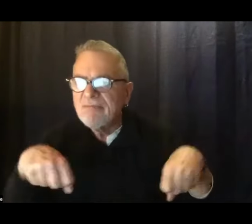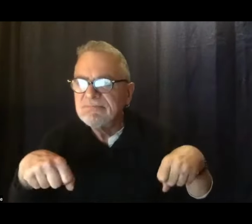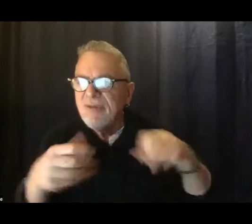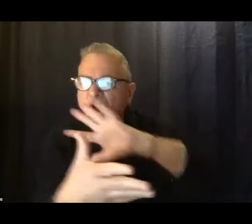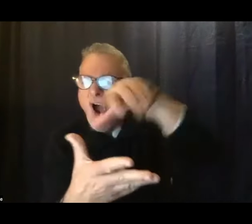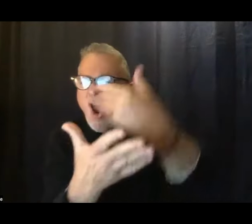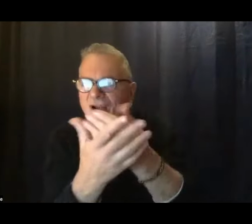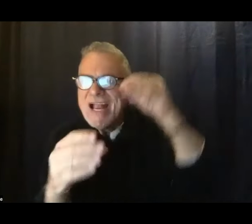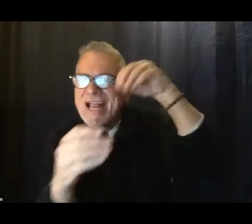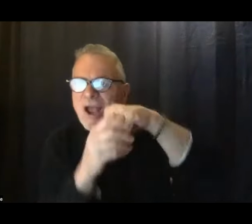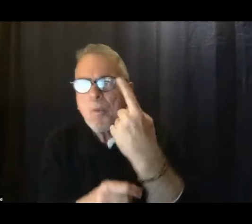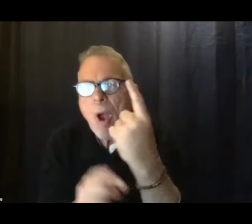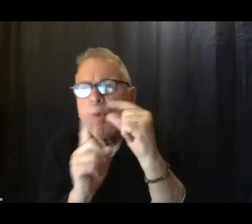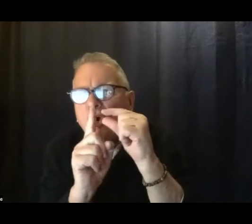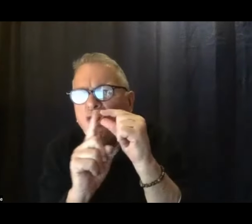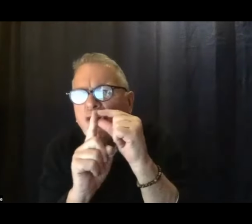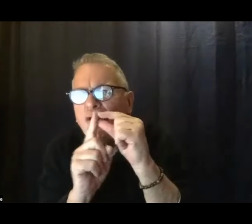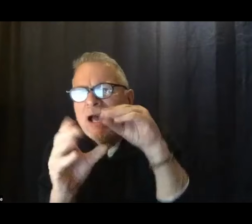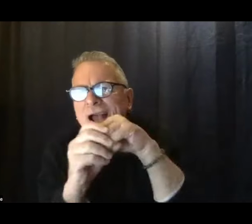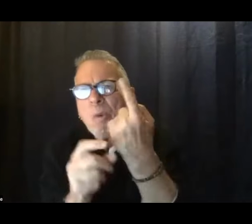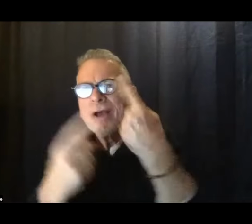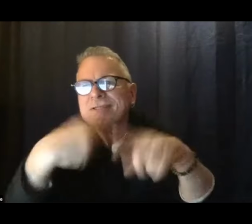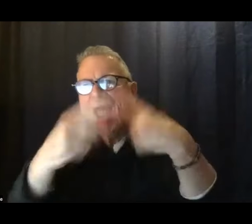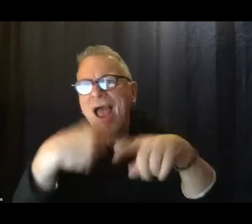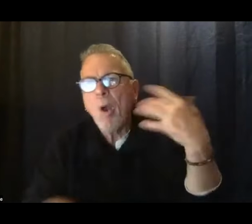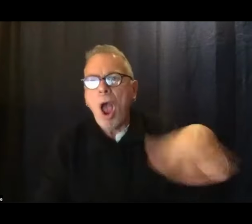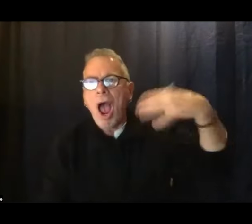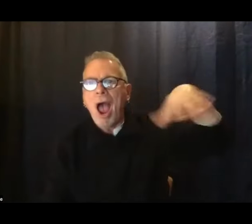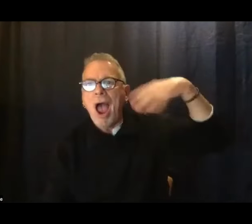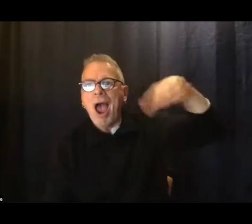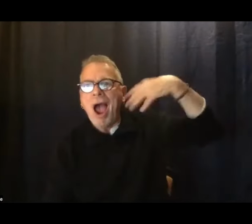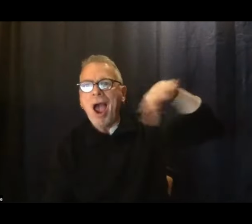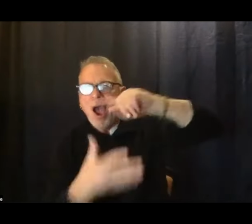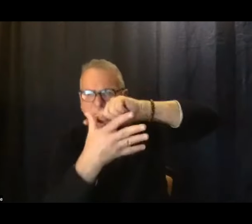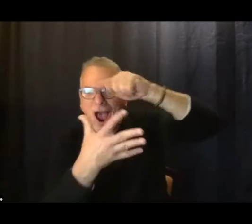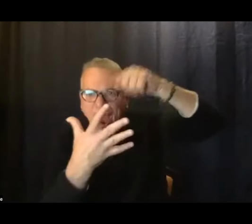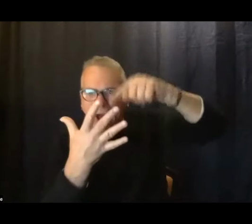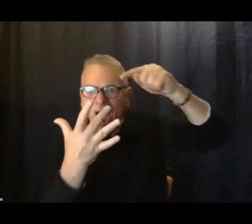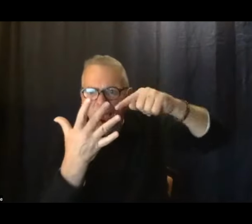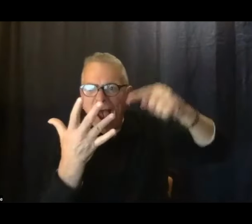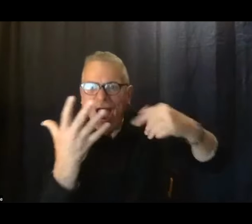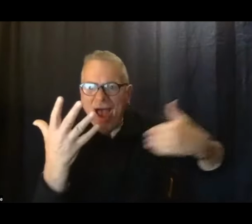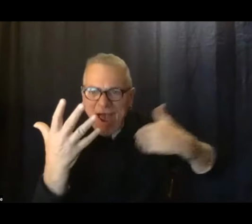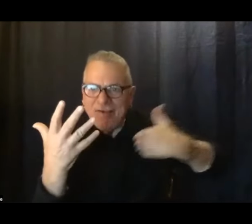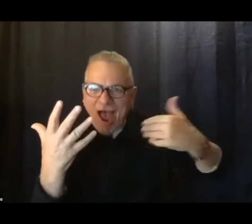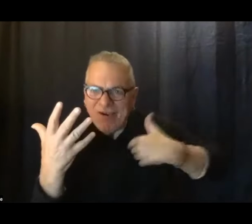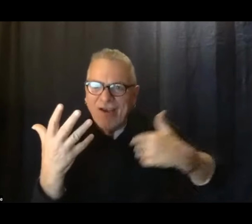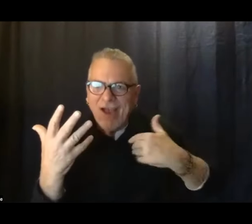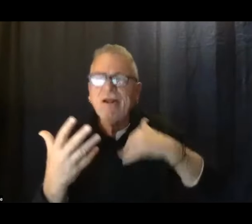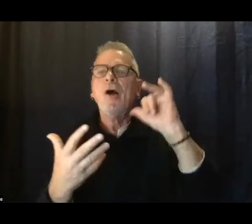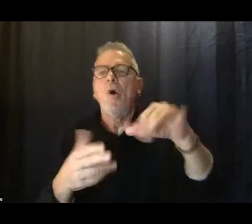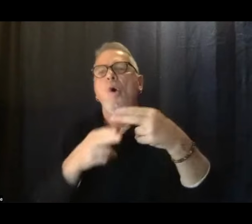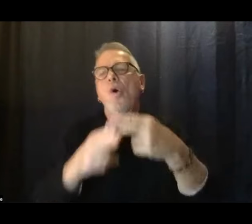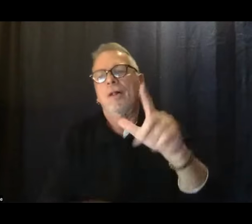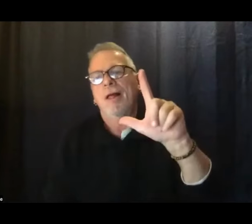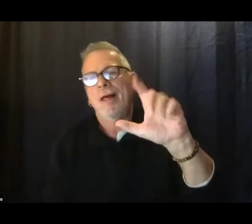5 parameters. Absolutely, every single one of them within one word. One sign, one lexicalized fingerspelled word includes all